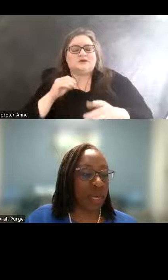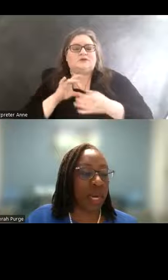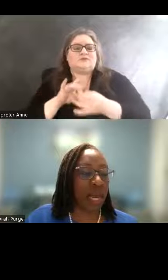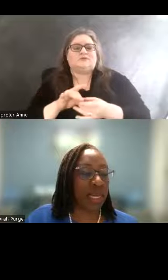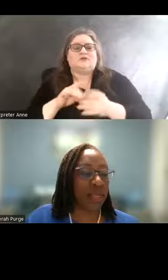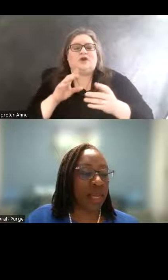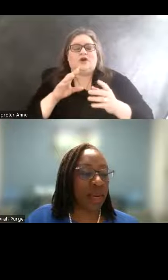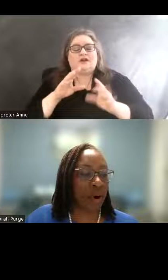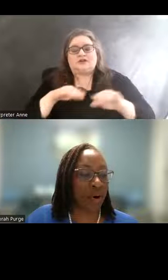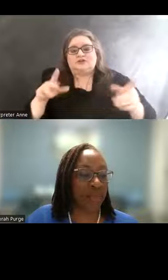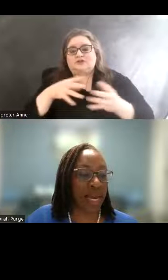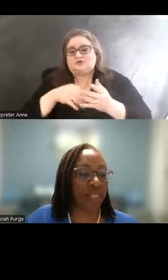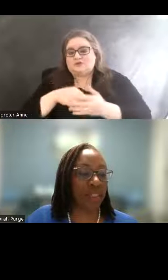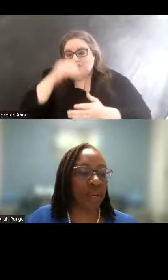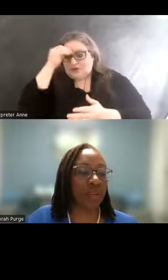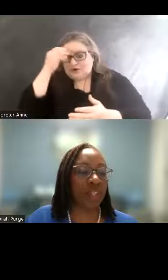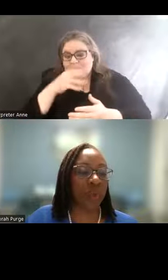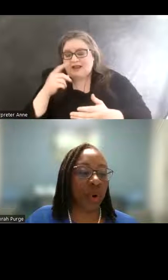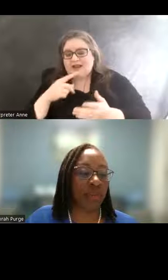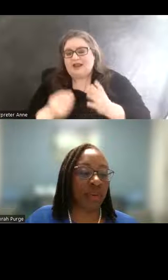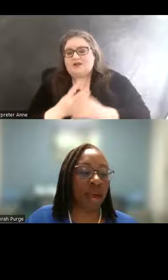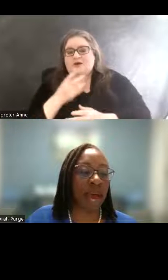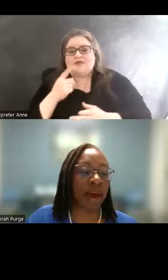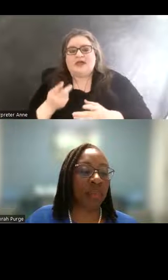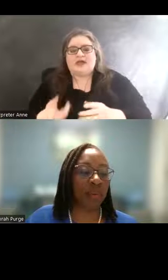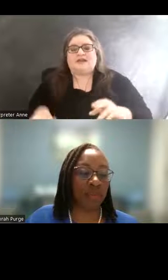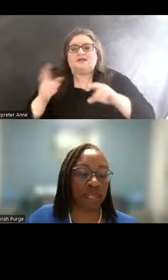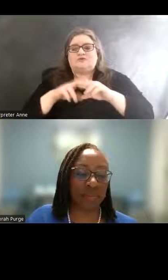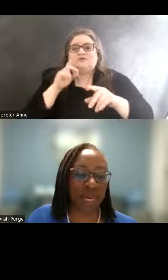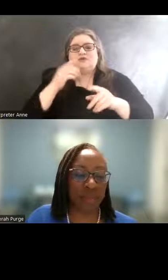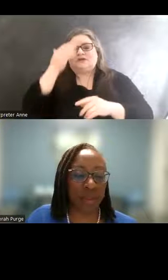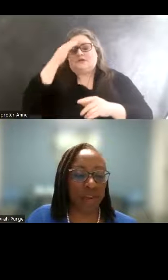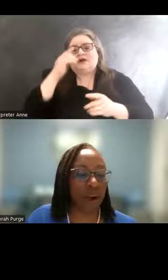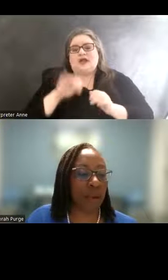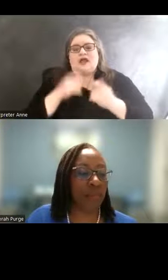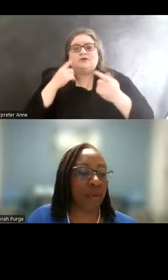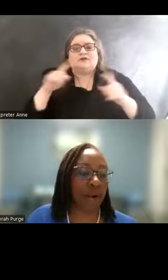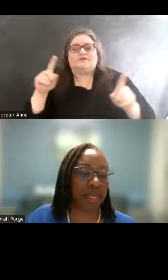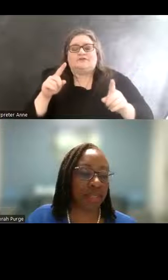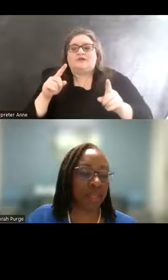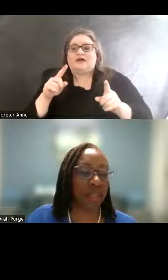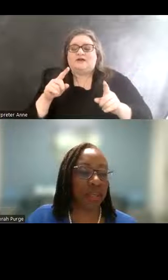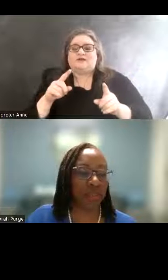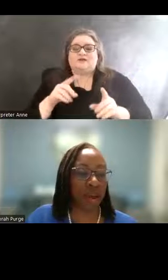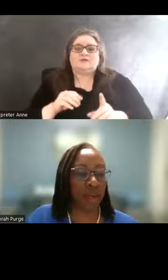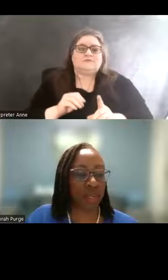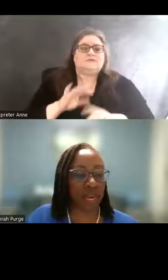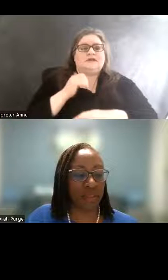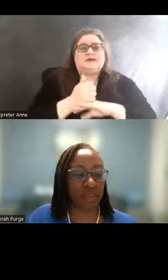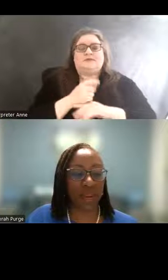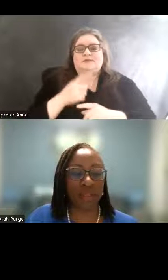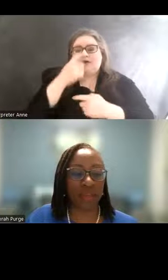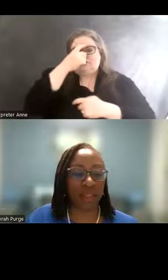growth. And then the second part of that is to increase awareness of how to effectively implement trauma-informed practices throughout